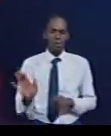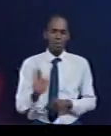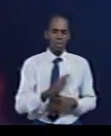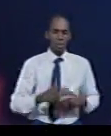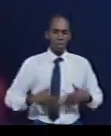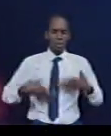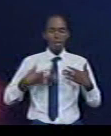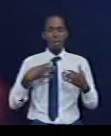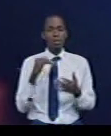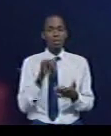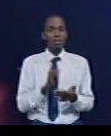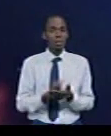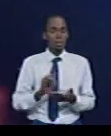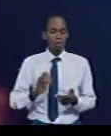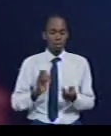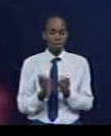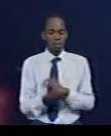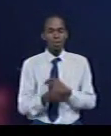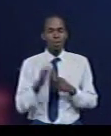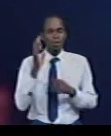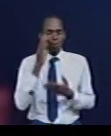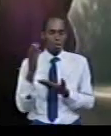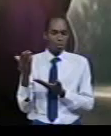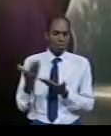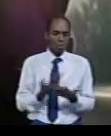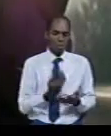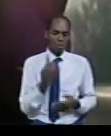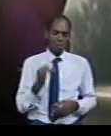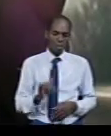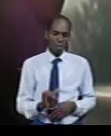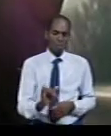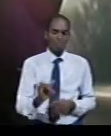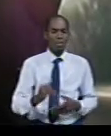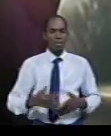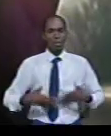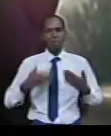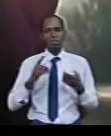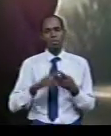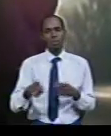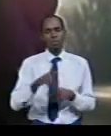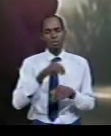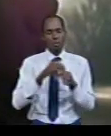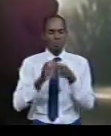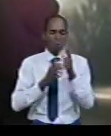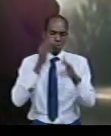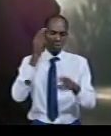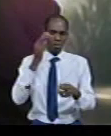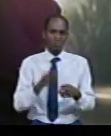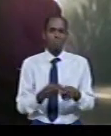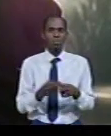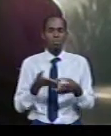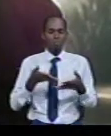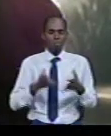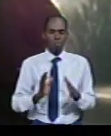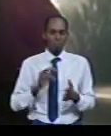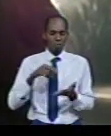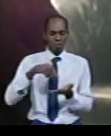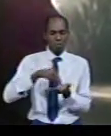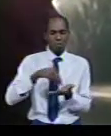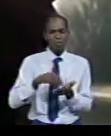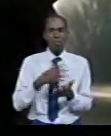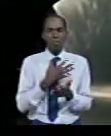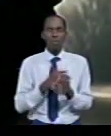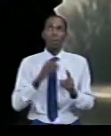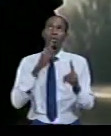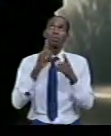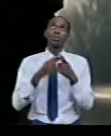and that change will bring eternal life unto them in Jesus' name. Let's rise up now and talk